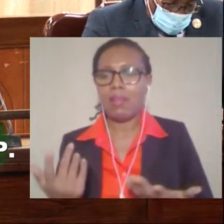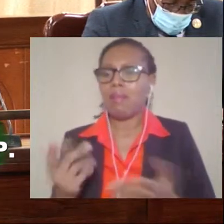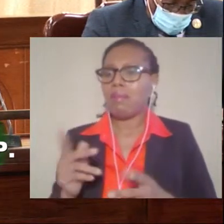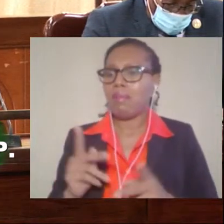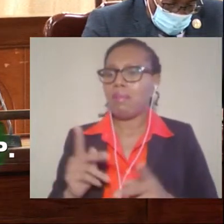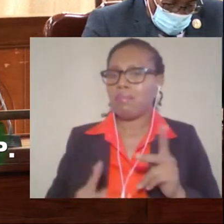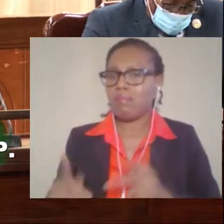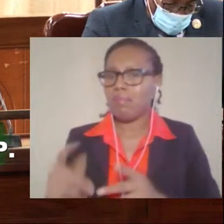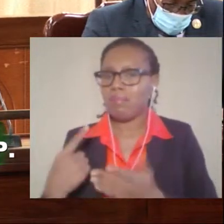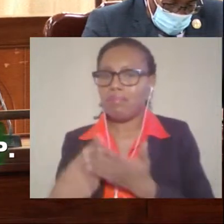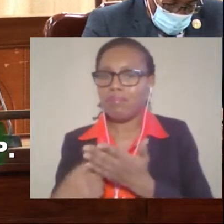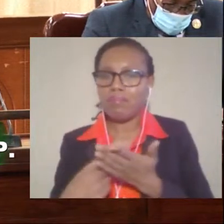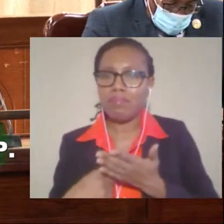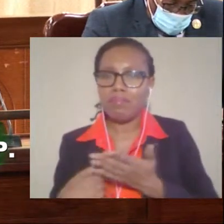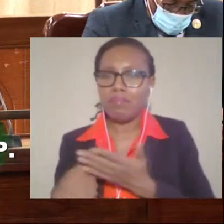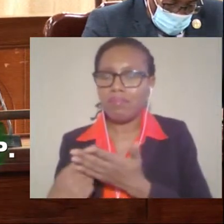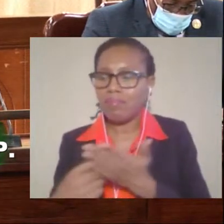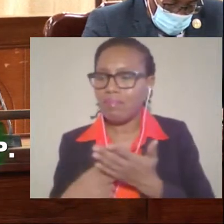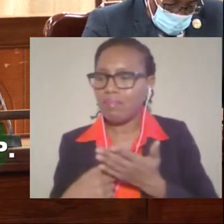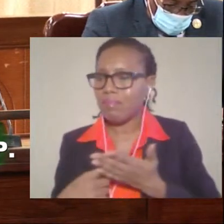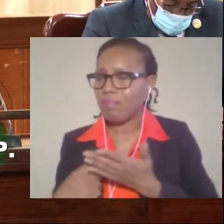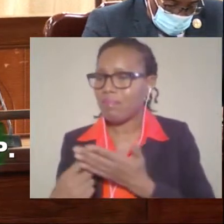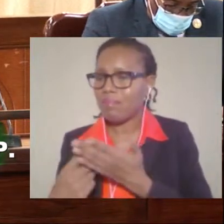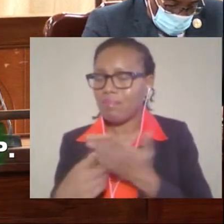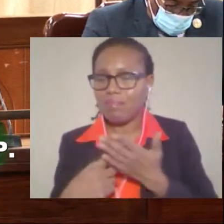about after